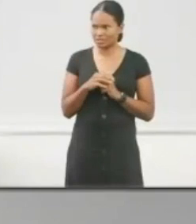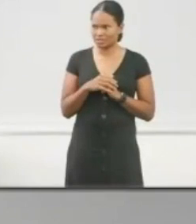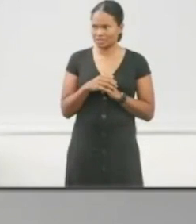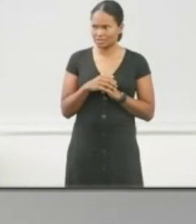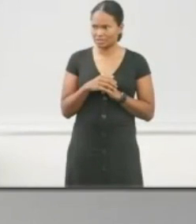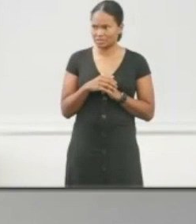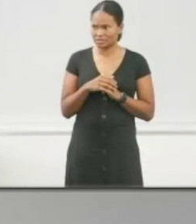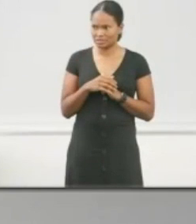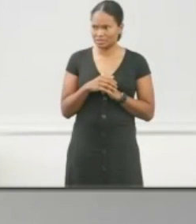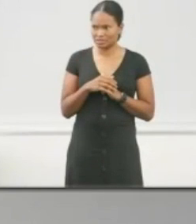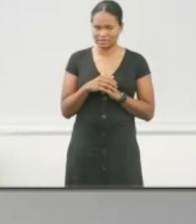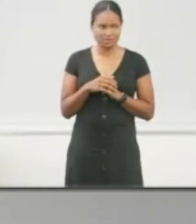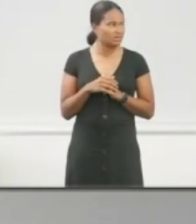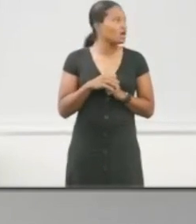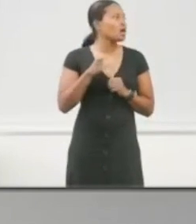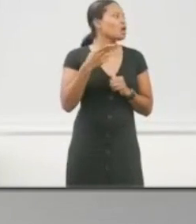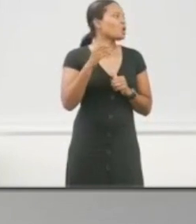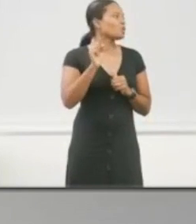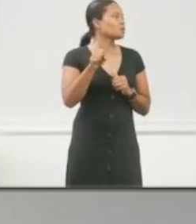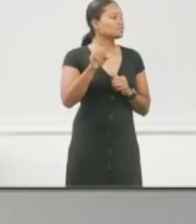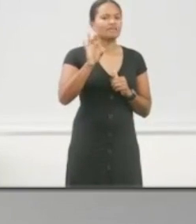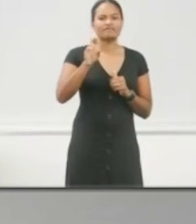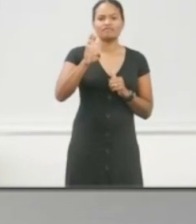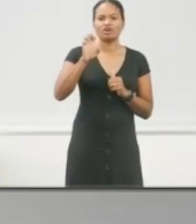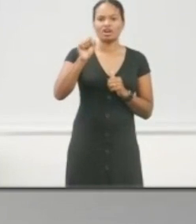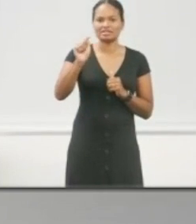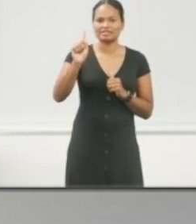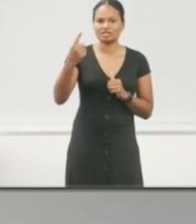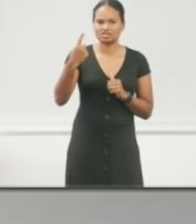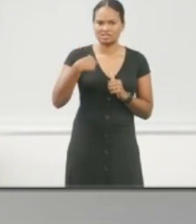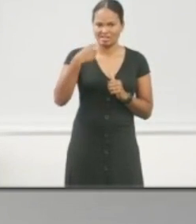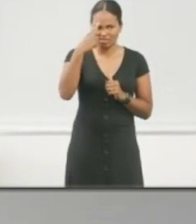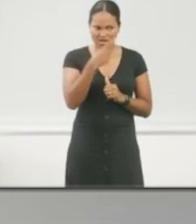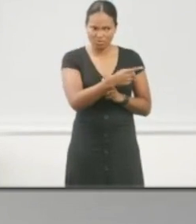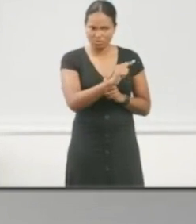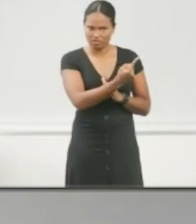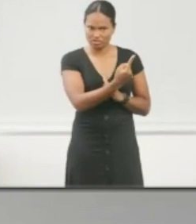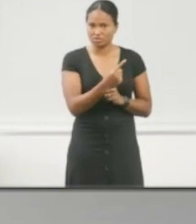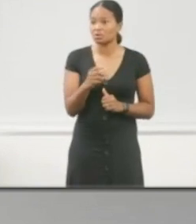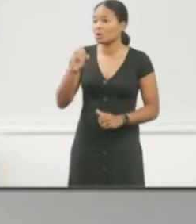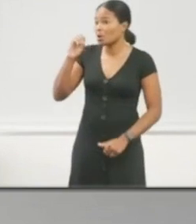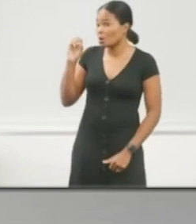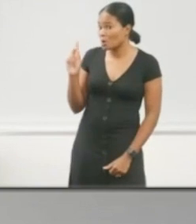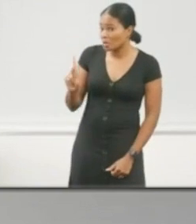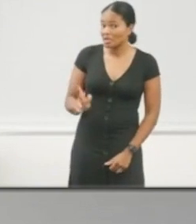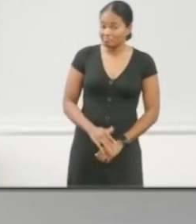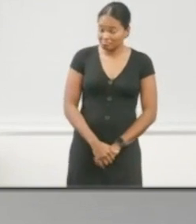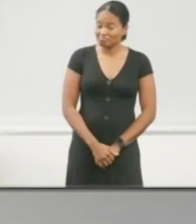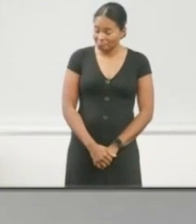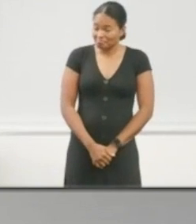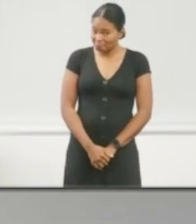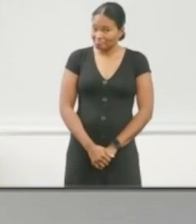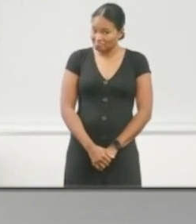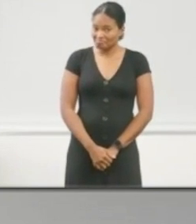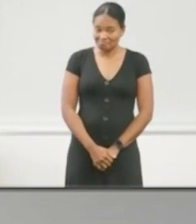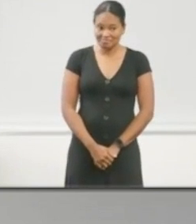Hello? Okay. Oh, yes, but Forrest, I think you're going to go first, right? Yeah, okay. Yeah, thank you. We'll